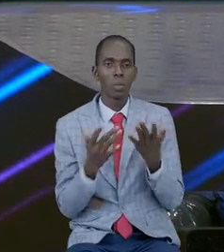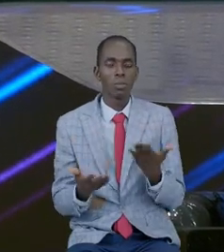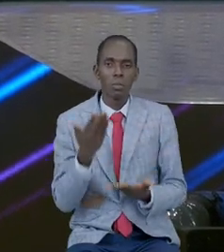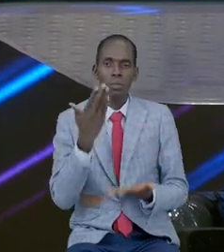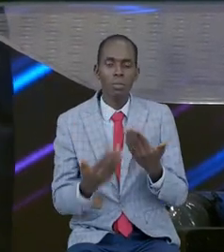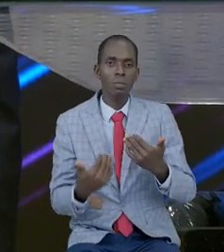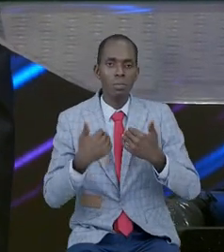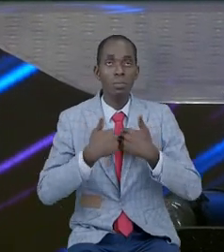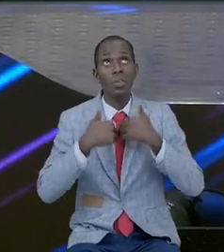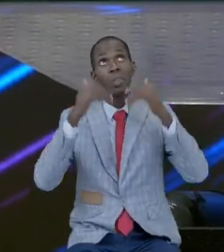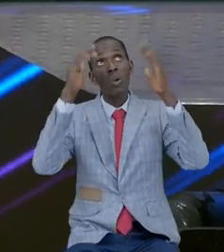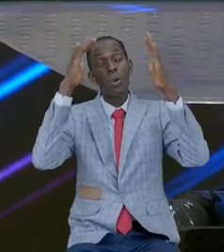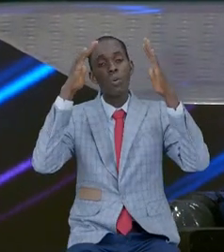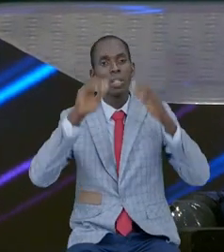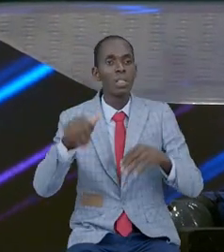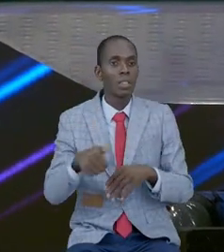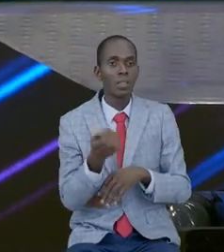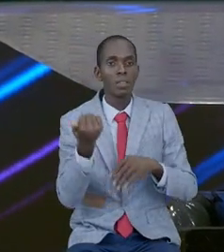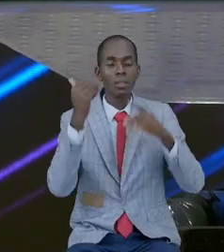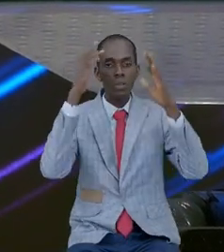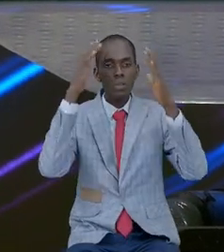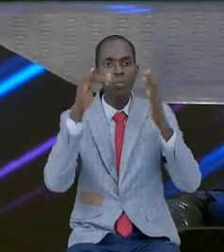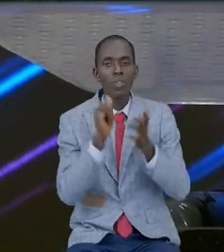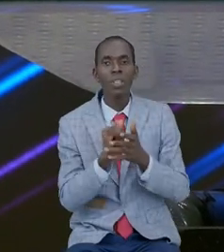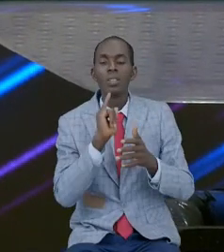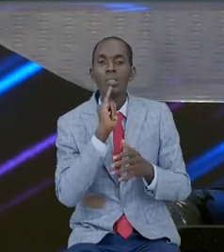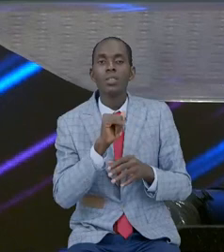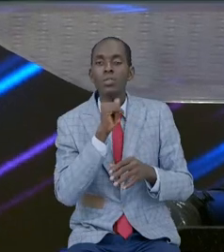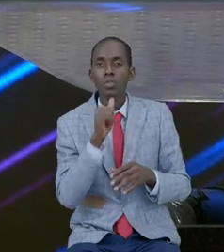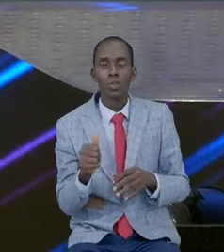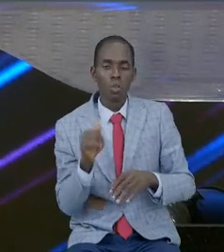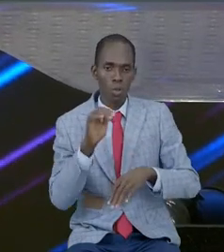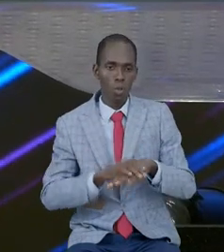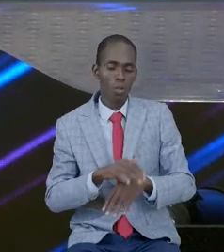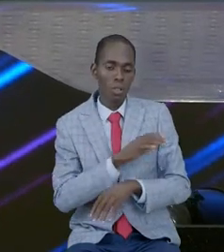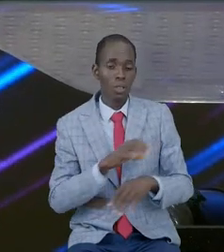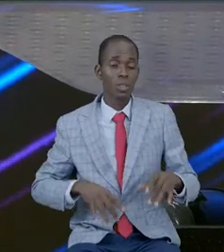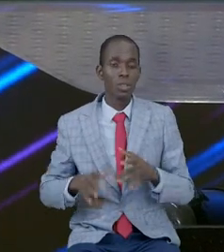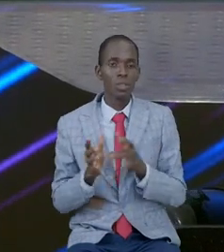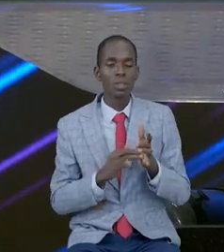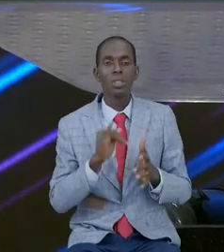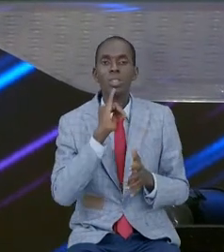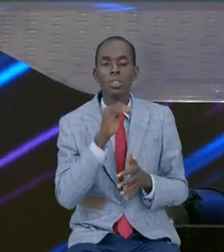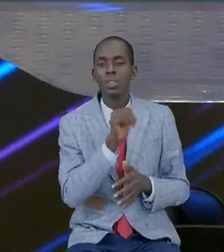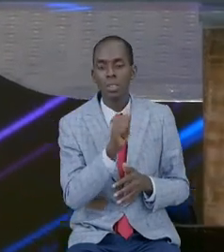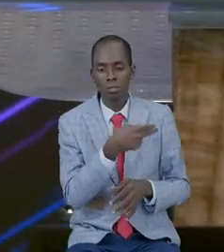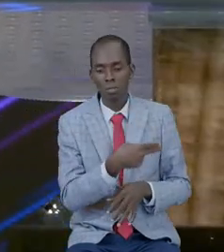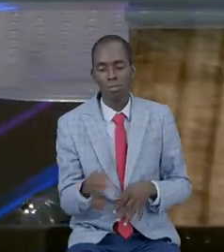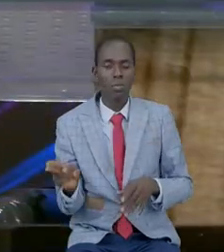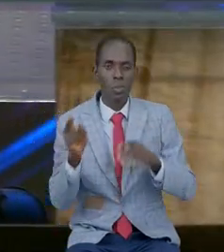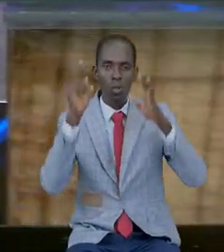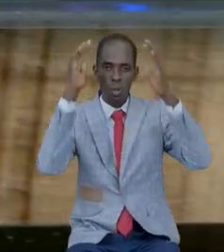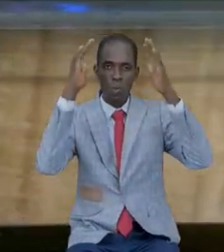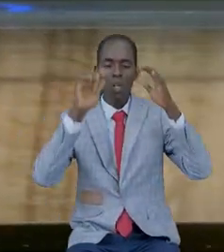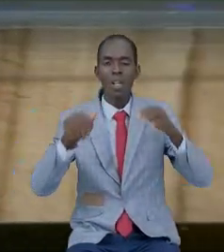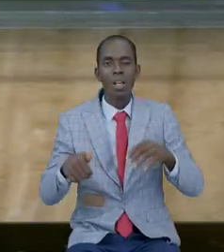any hope that is not based on the scriptures is wrote in hope any hope that